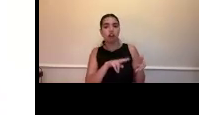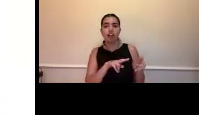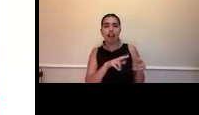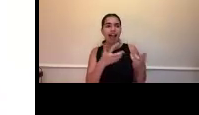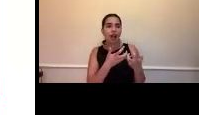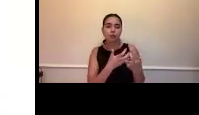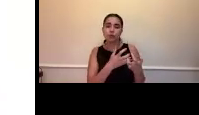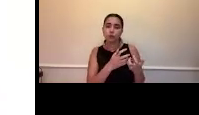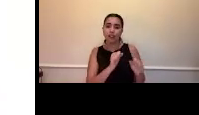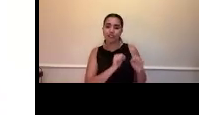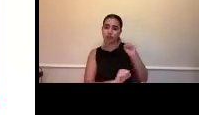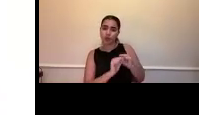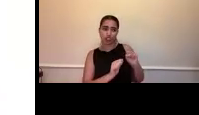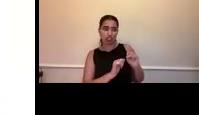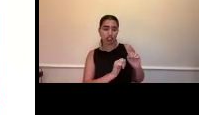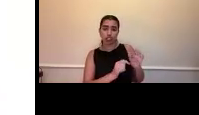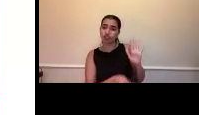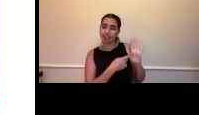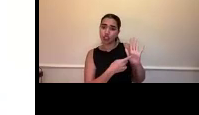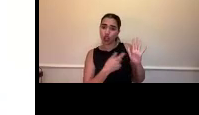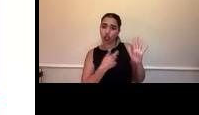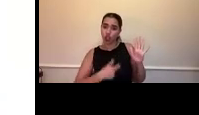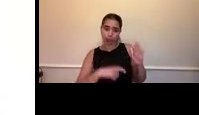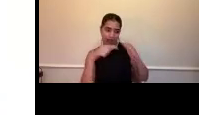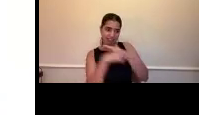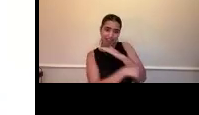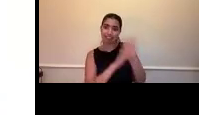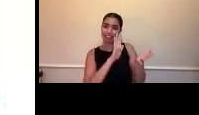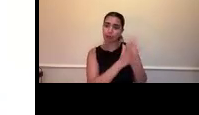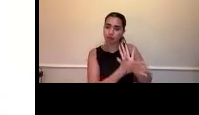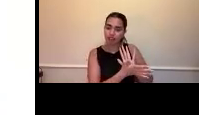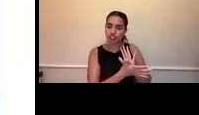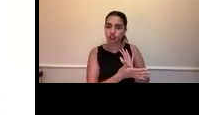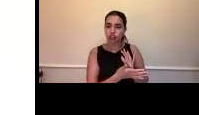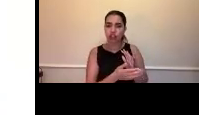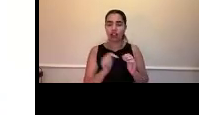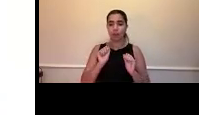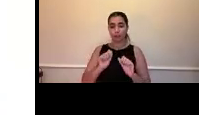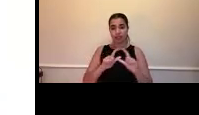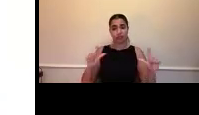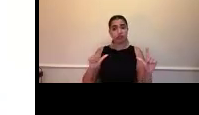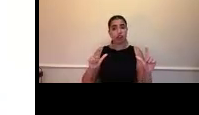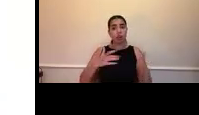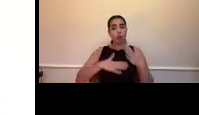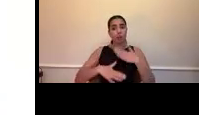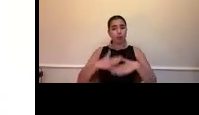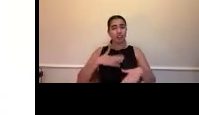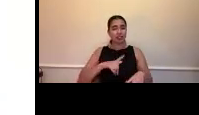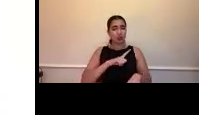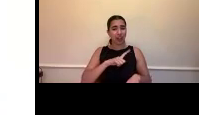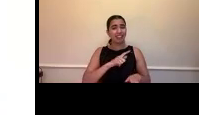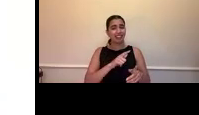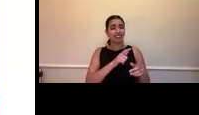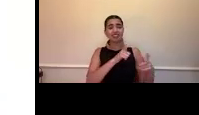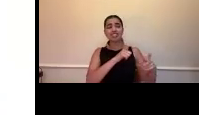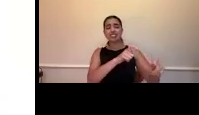deprivation, we would argue that this improvement has been modest given the extent of deprivation that is still remaining.